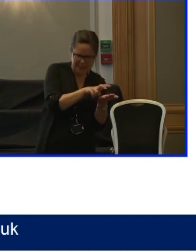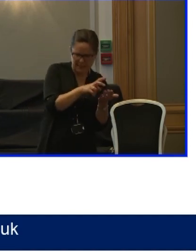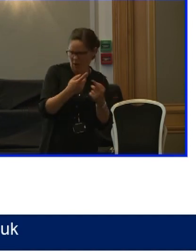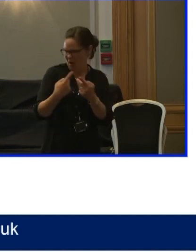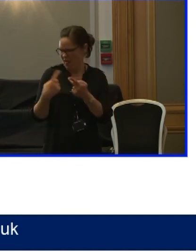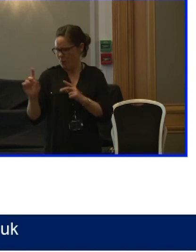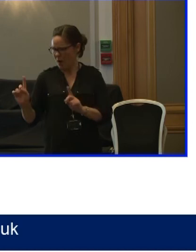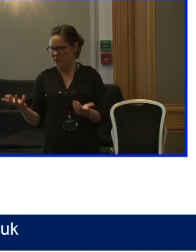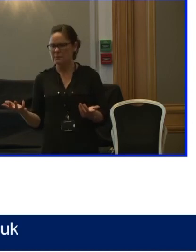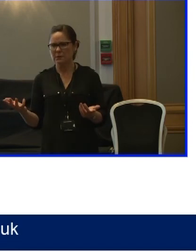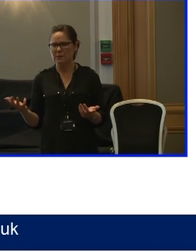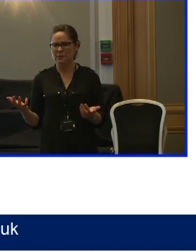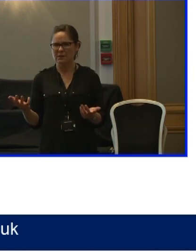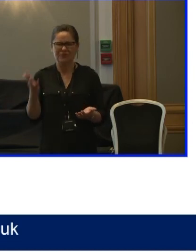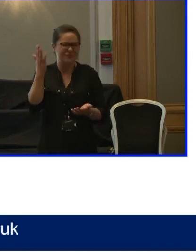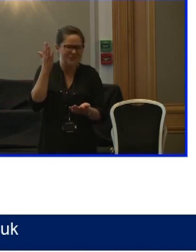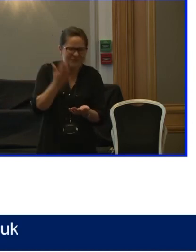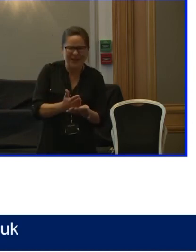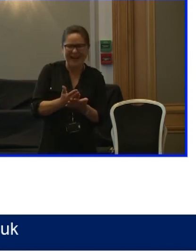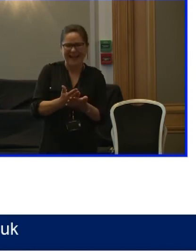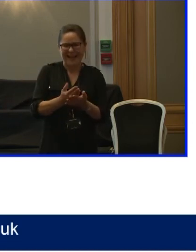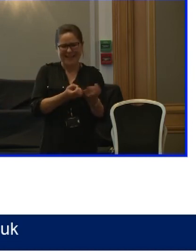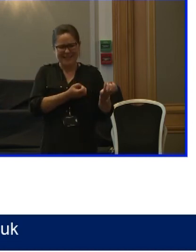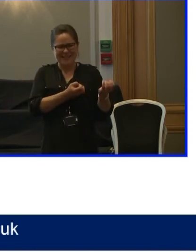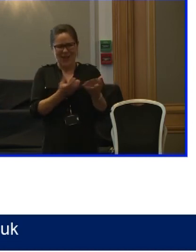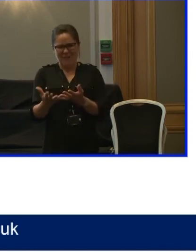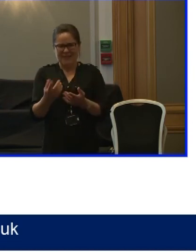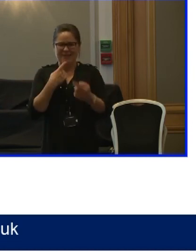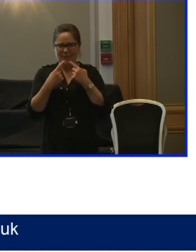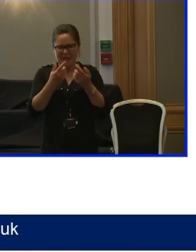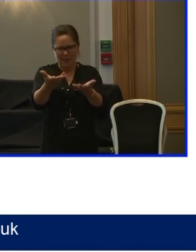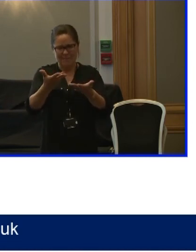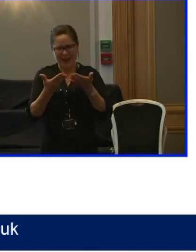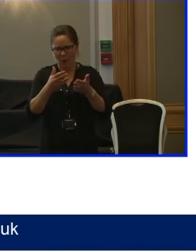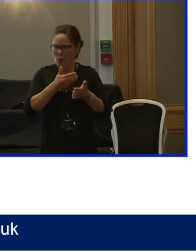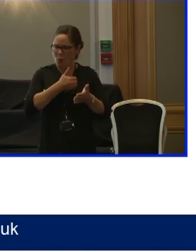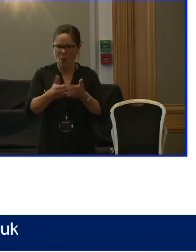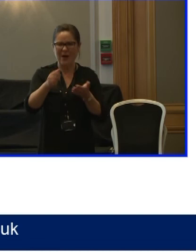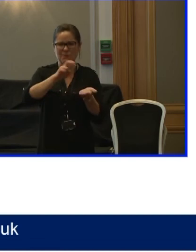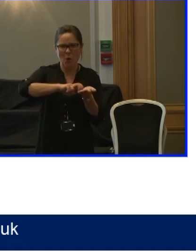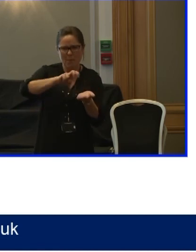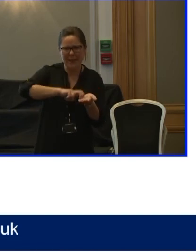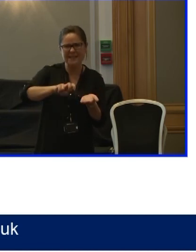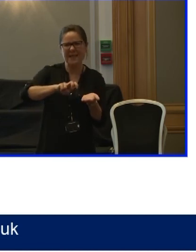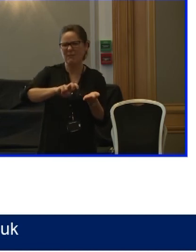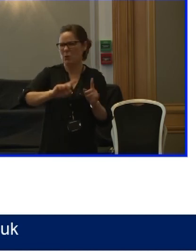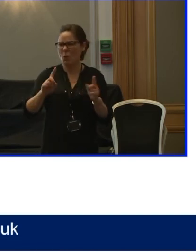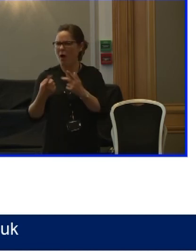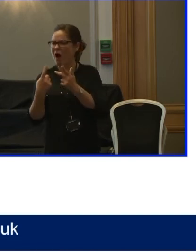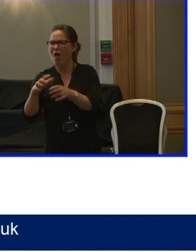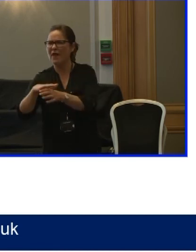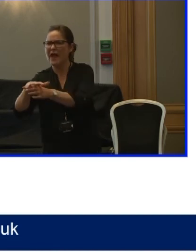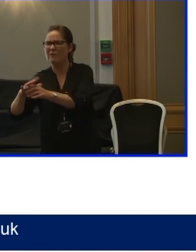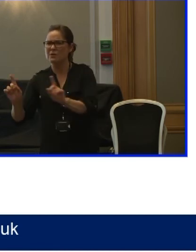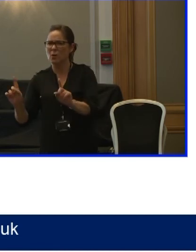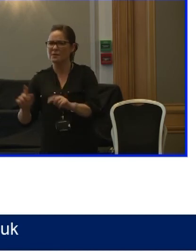that's the only thing that comes out of all the services we offer is a rehab service that's noted. So Paula, just behind you as part of the project team,